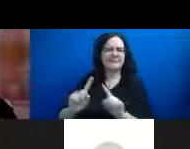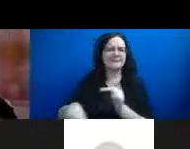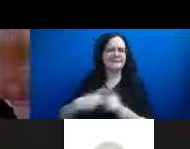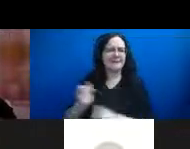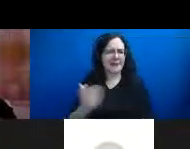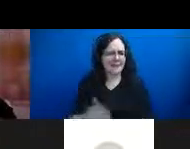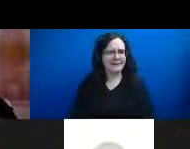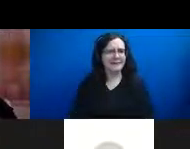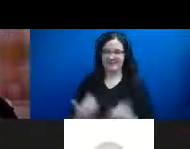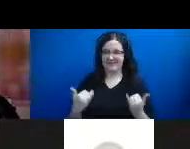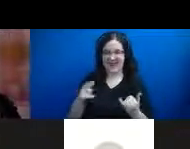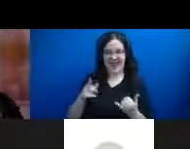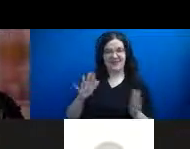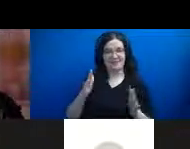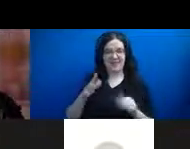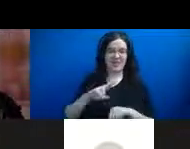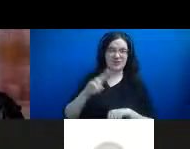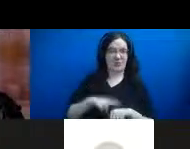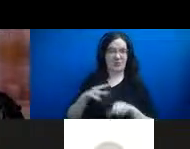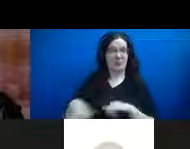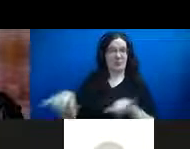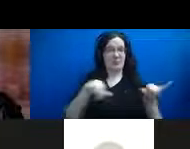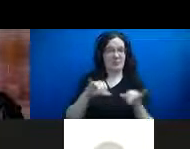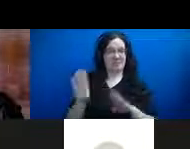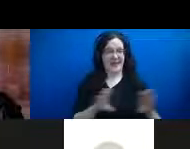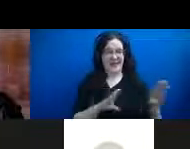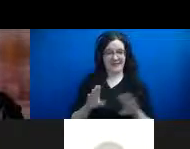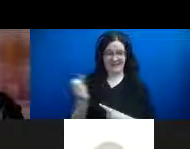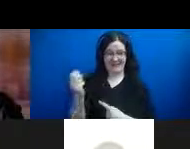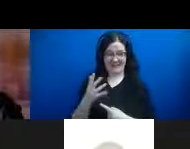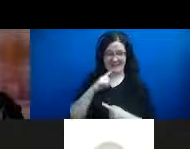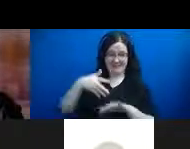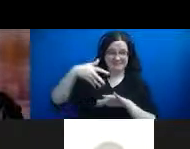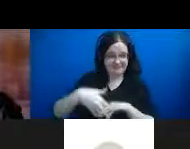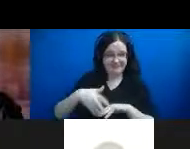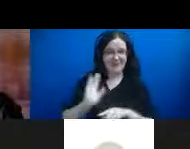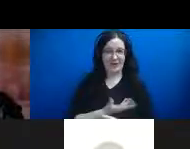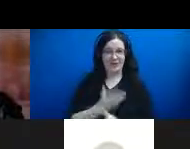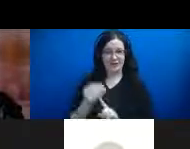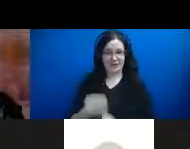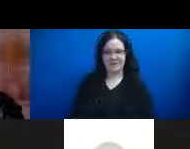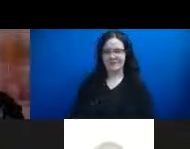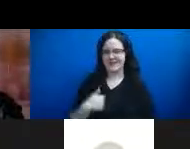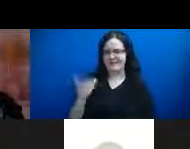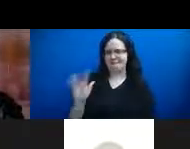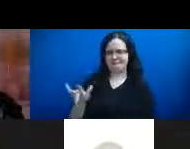normative behavior right now. It's very much part of our culture. I'm letting more people in right now.